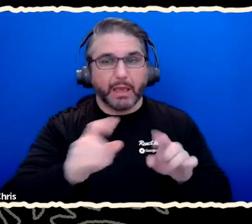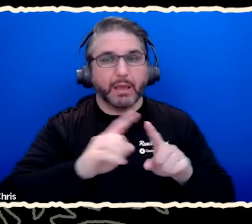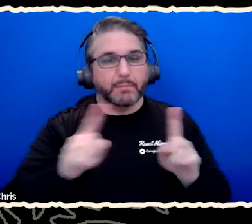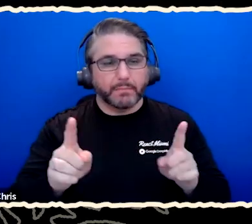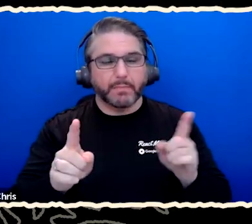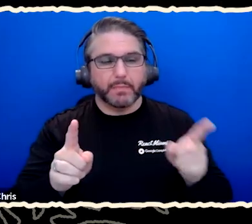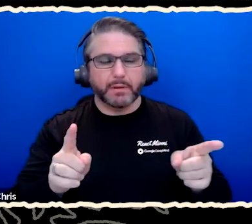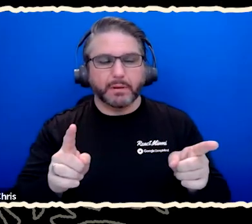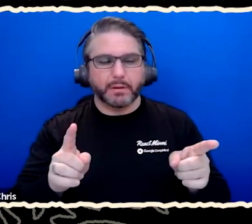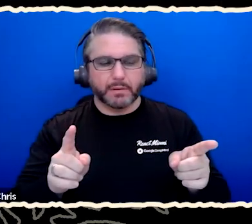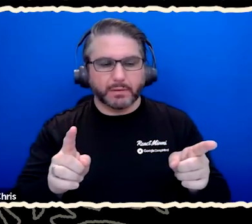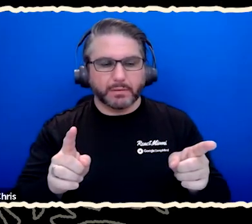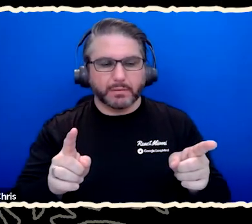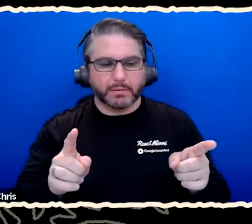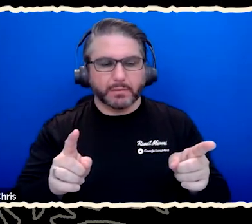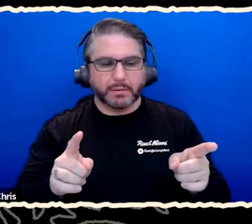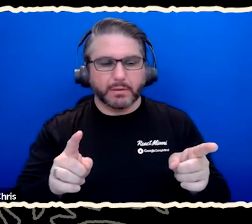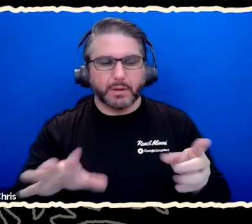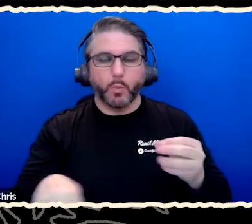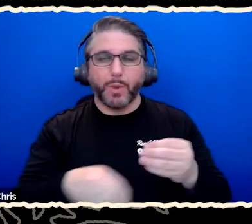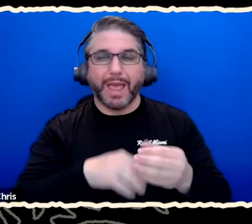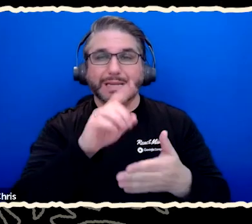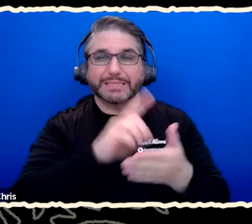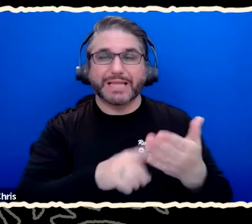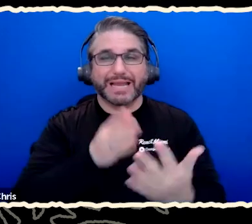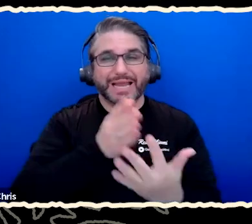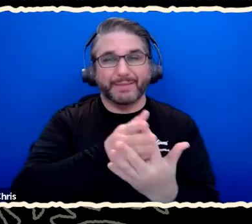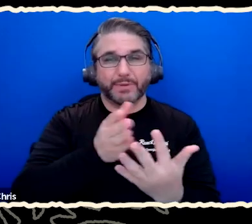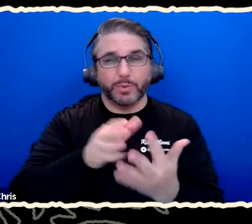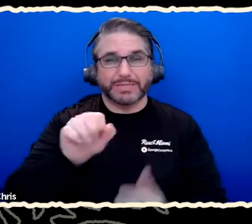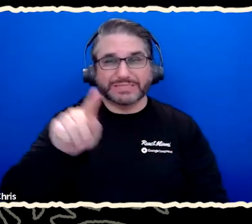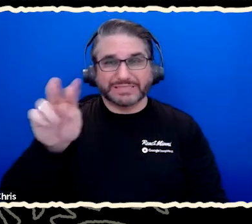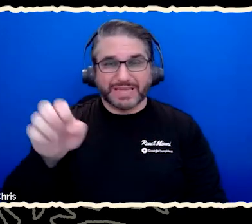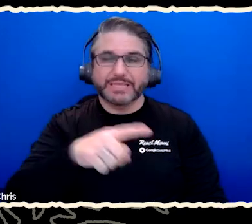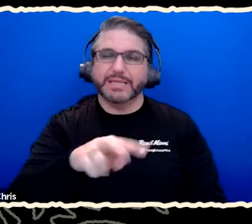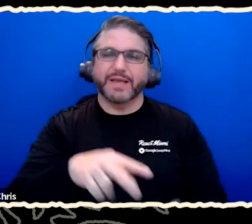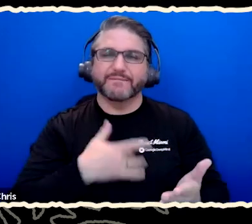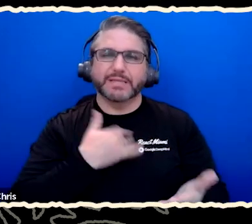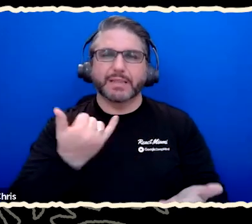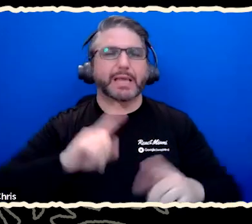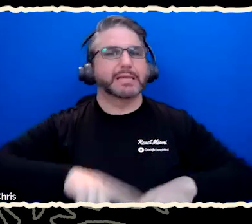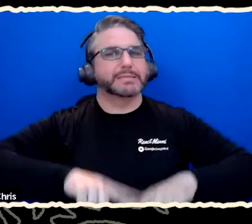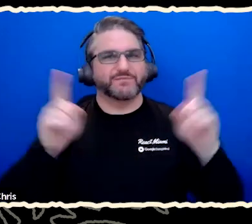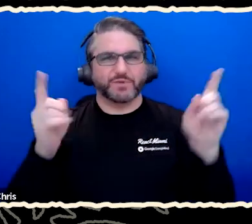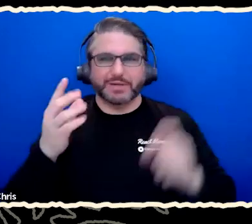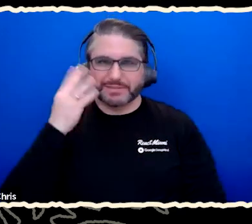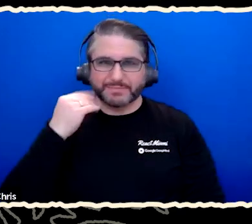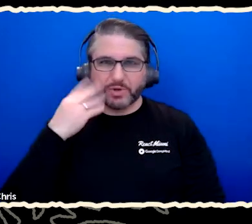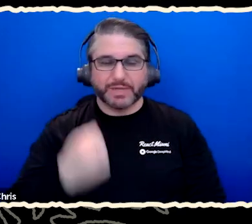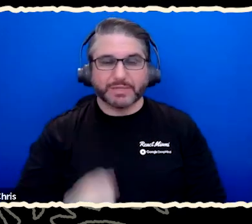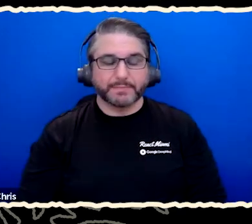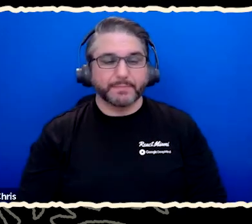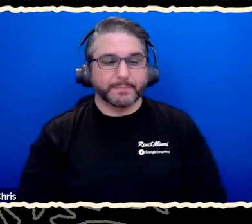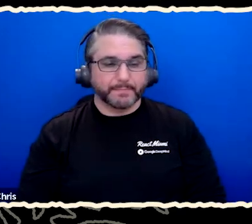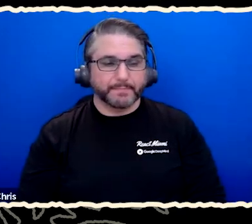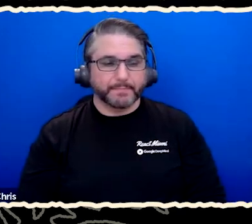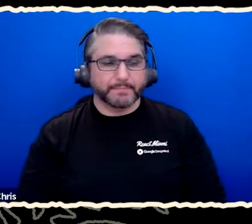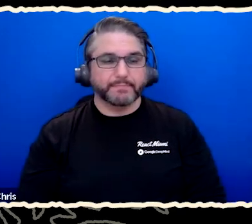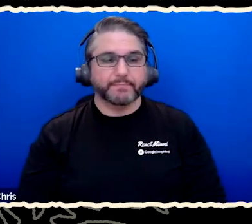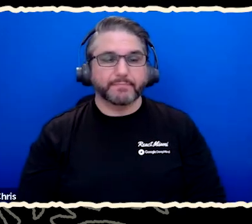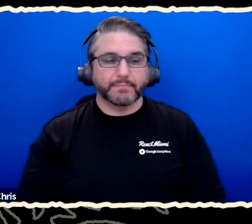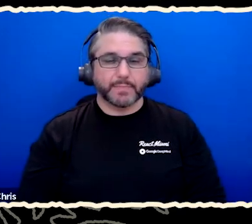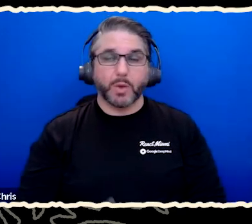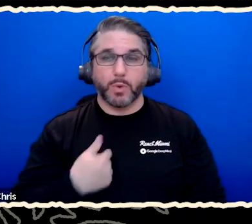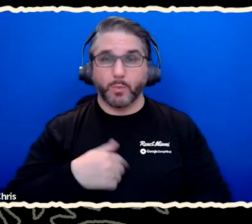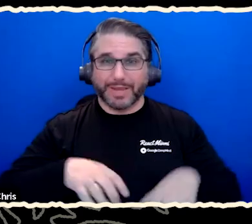designed the in-between states intentionally like this, it just feels like a completely different experience. Yeah, and by doing all of this, we did